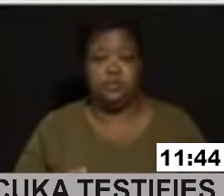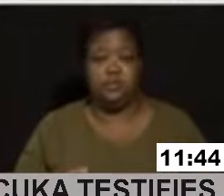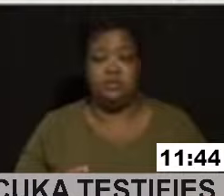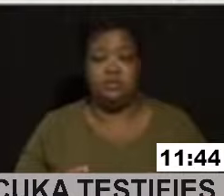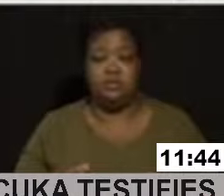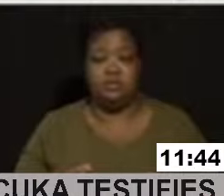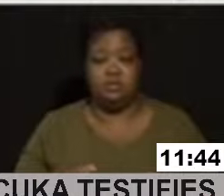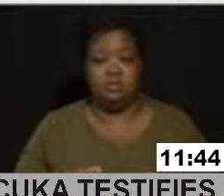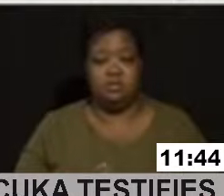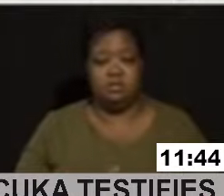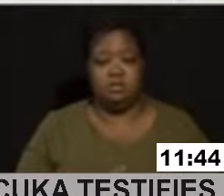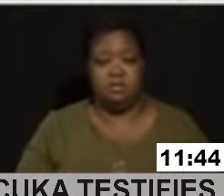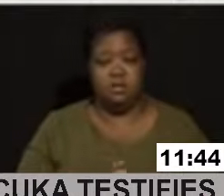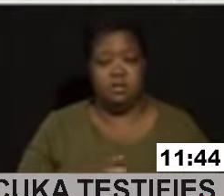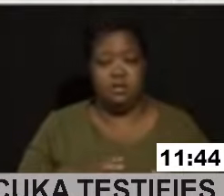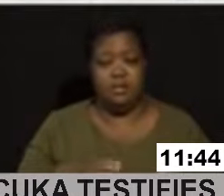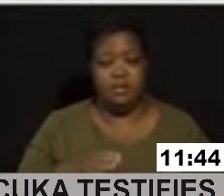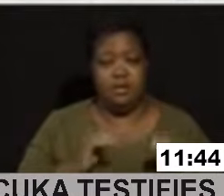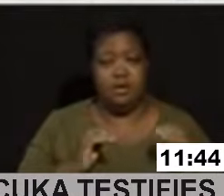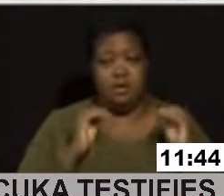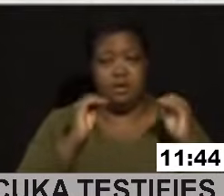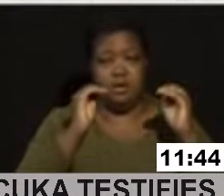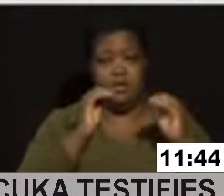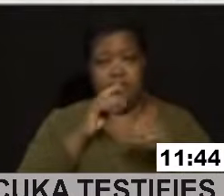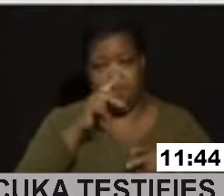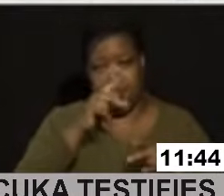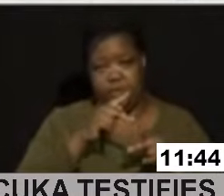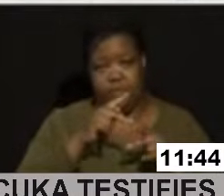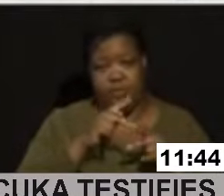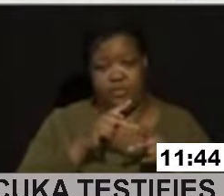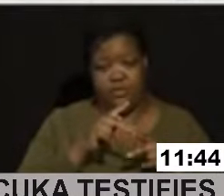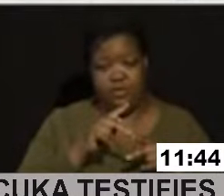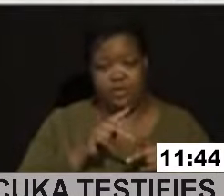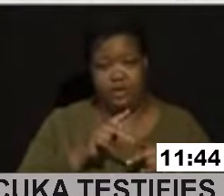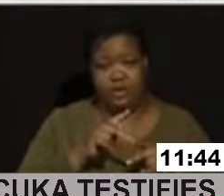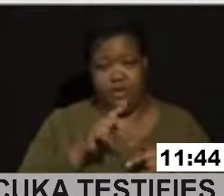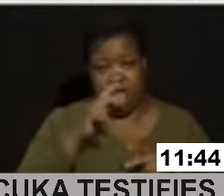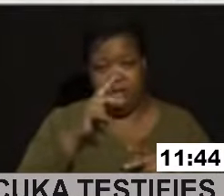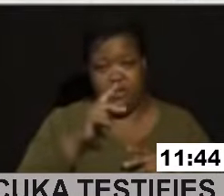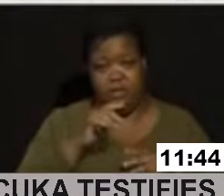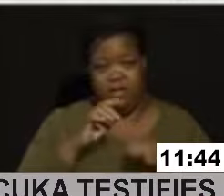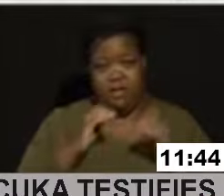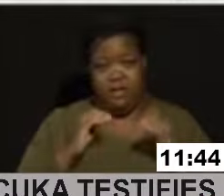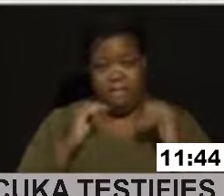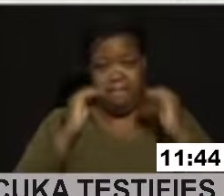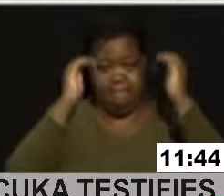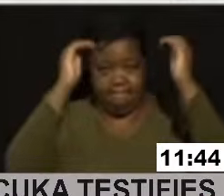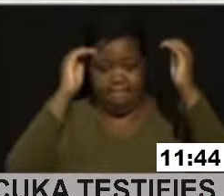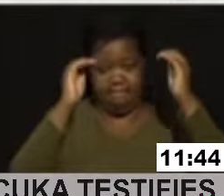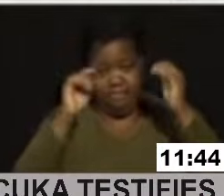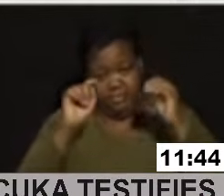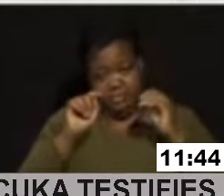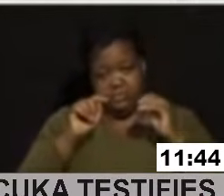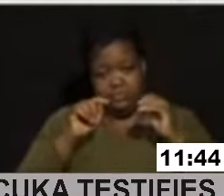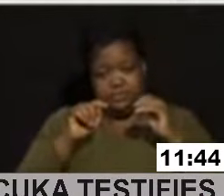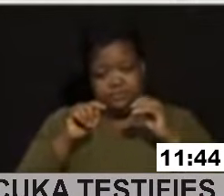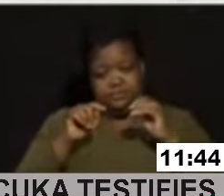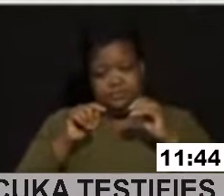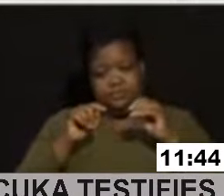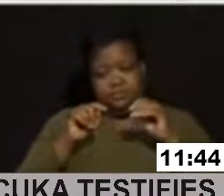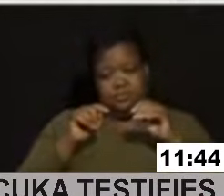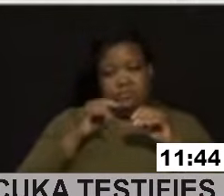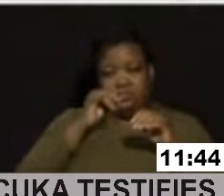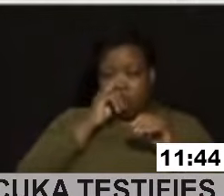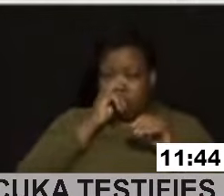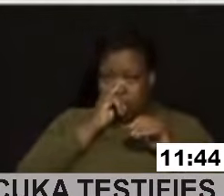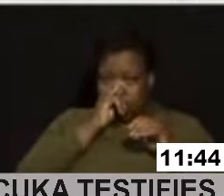across these very high-profile crime areas, but also on an administrative front, that there were huge